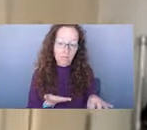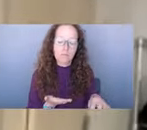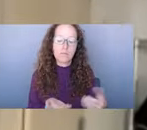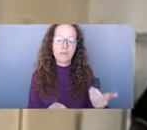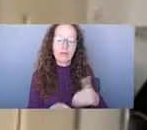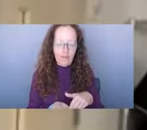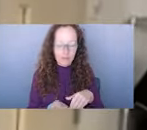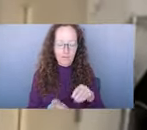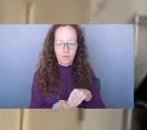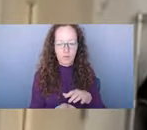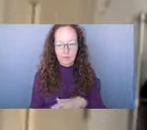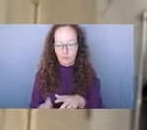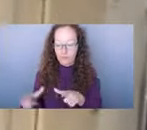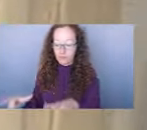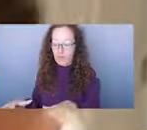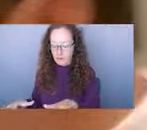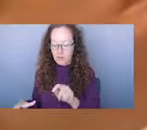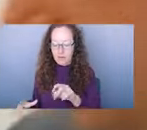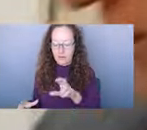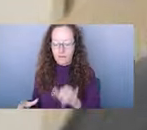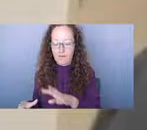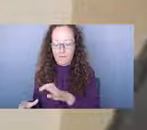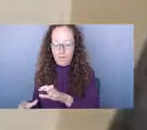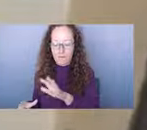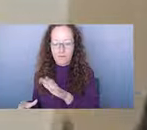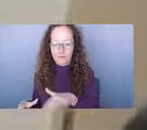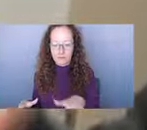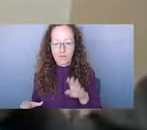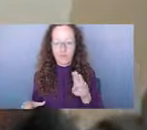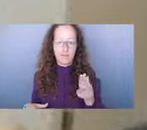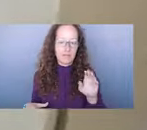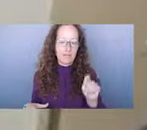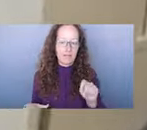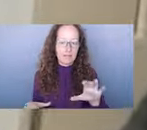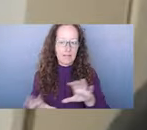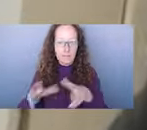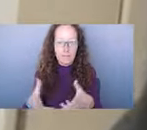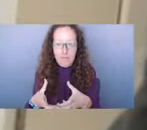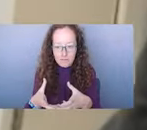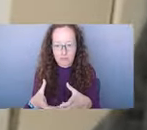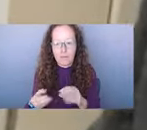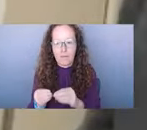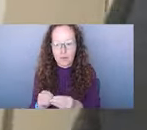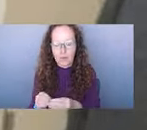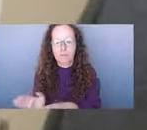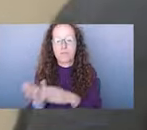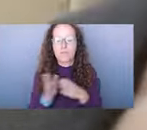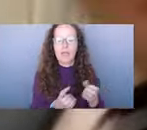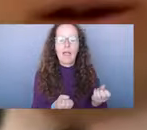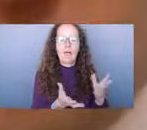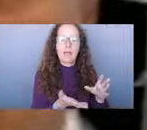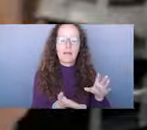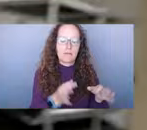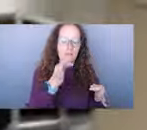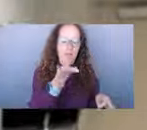the tray number, that 455 that's on this form, the BTC batch number that's on this form, and the number of ballots that were counted through the